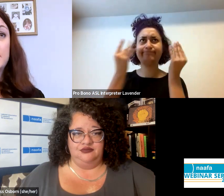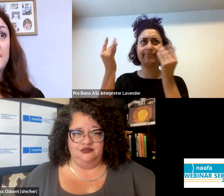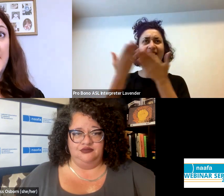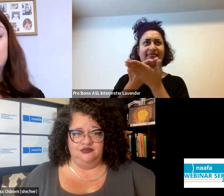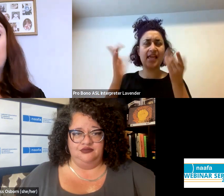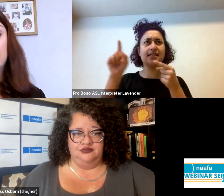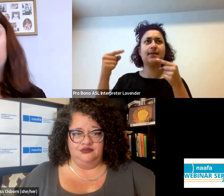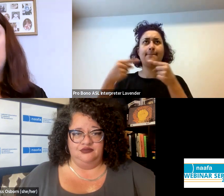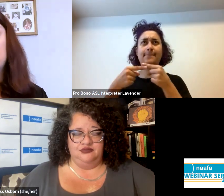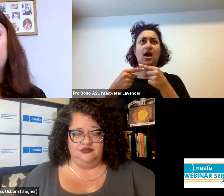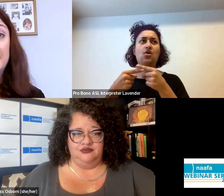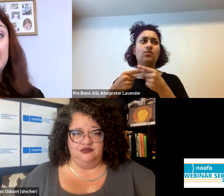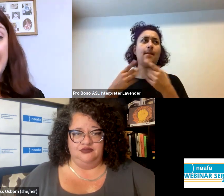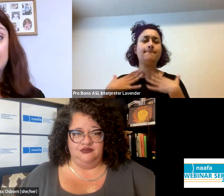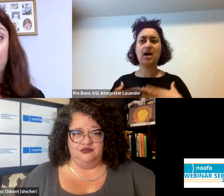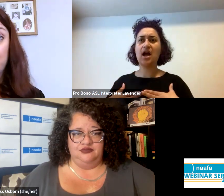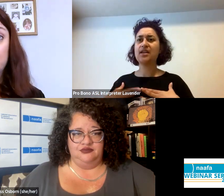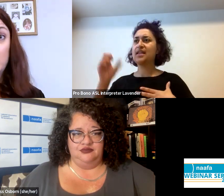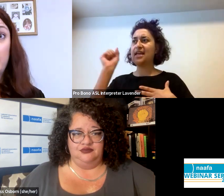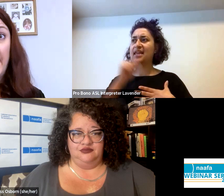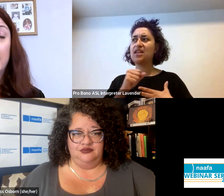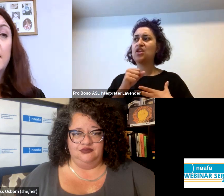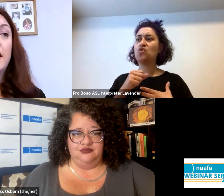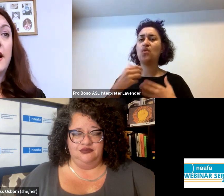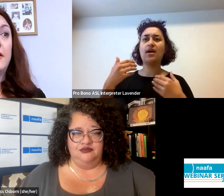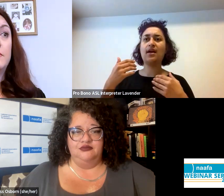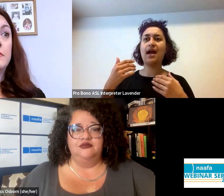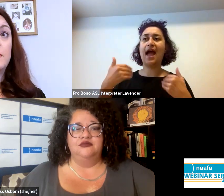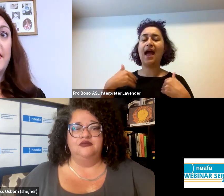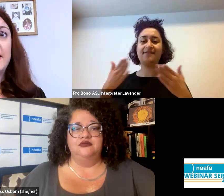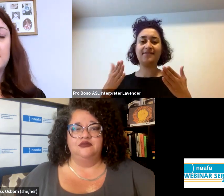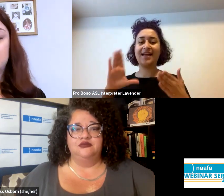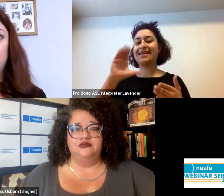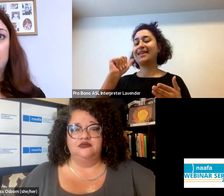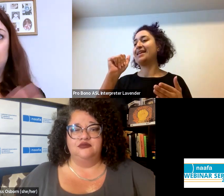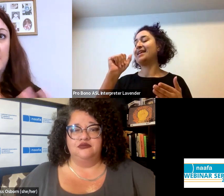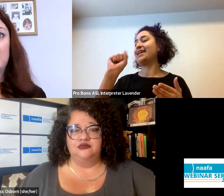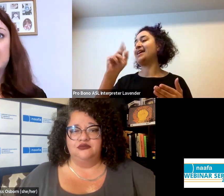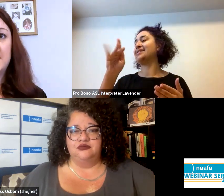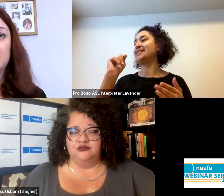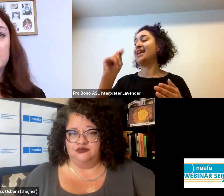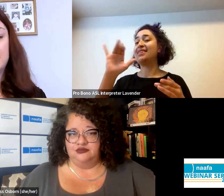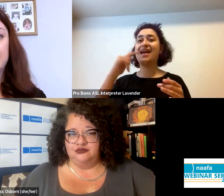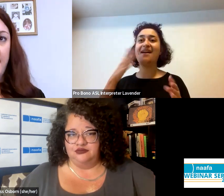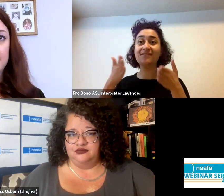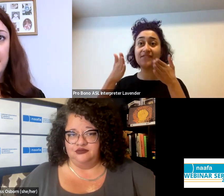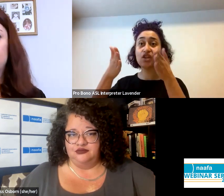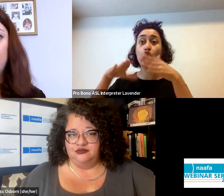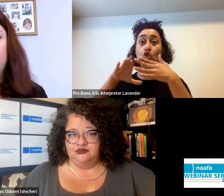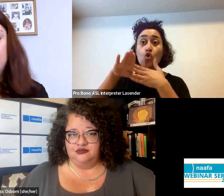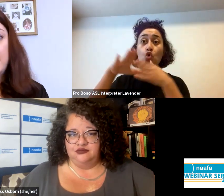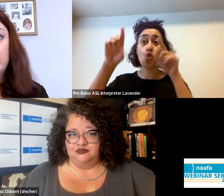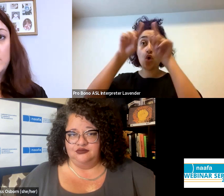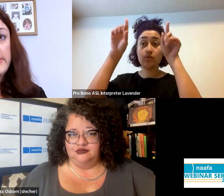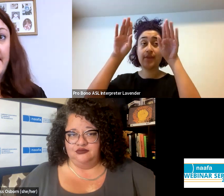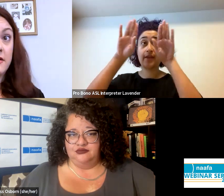in terms of that. Are you going to be able to fit a casket through a doorway? And that's even a standard size casket.